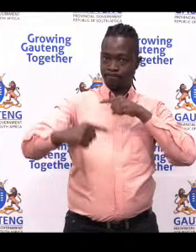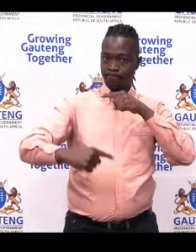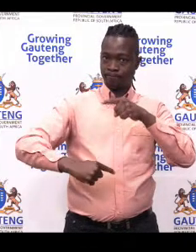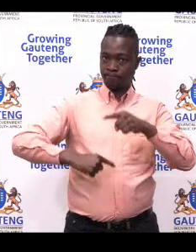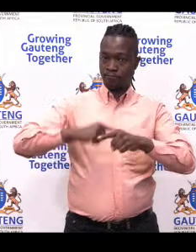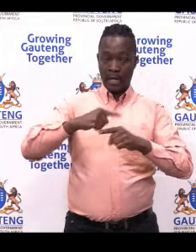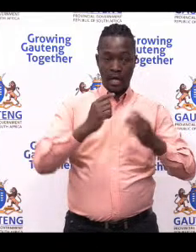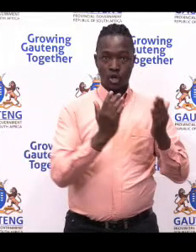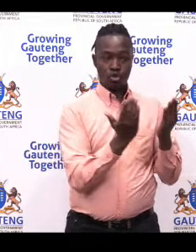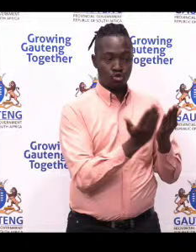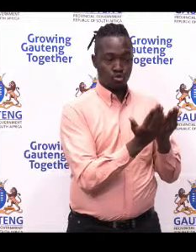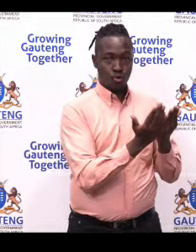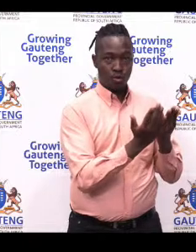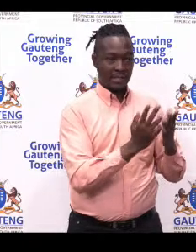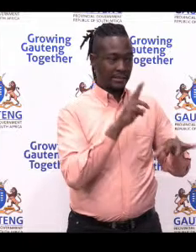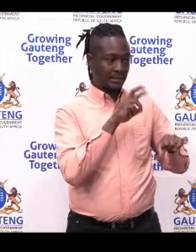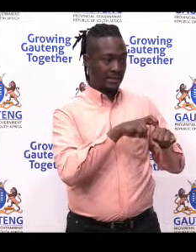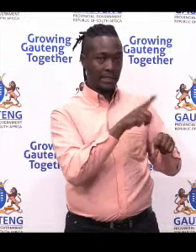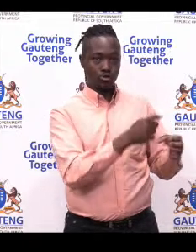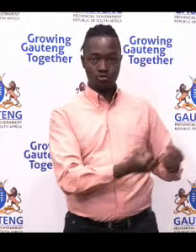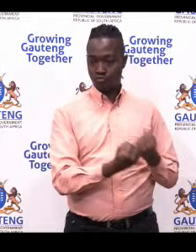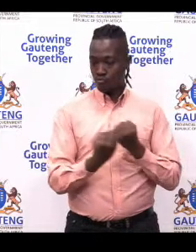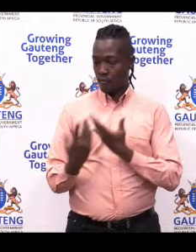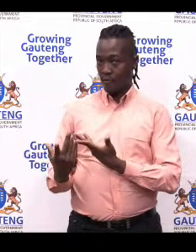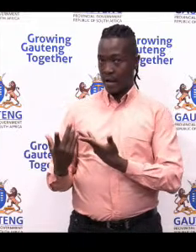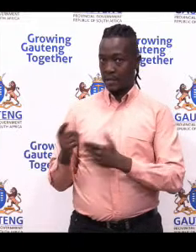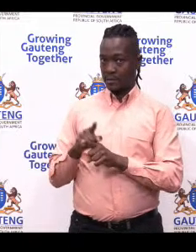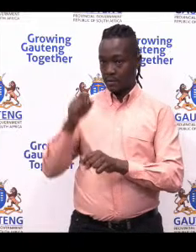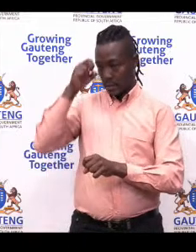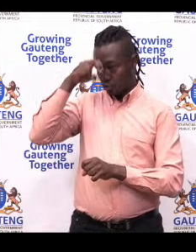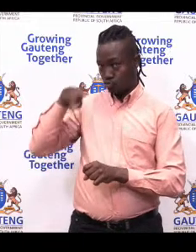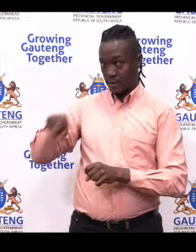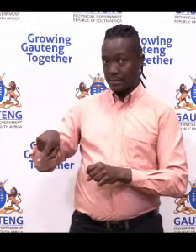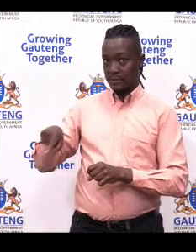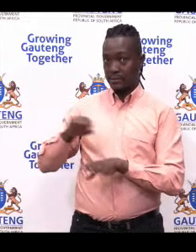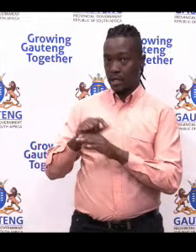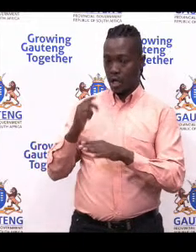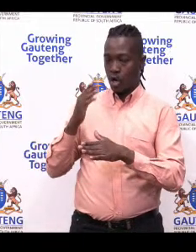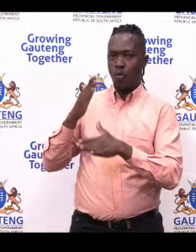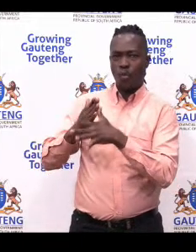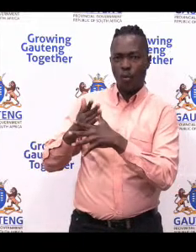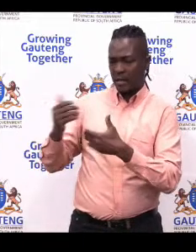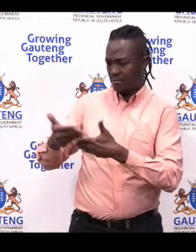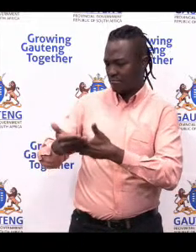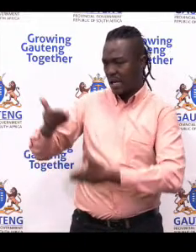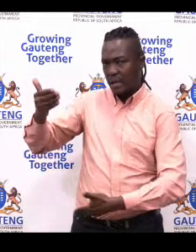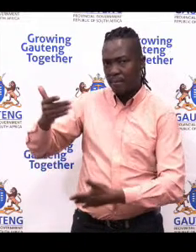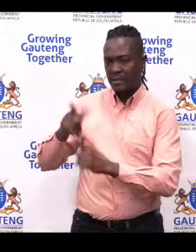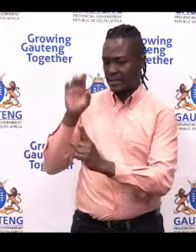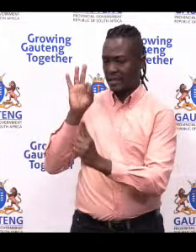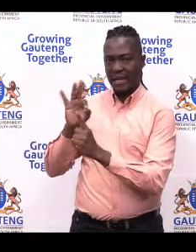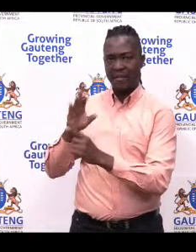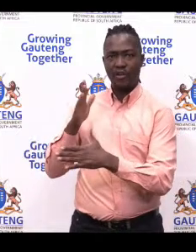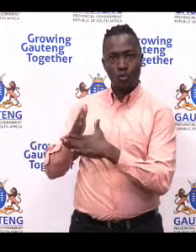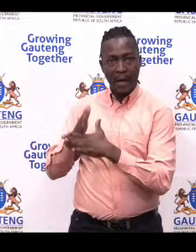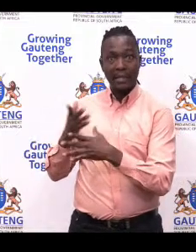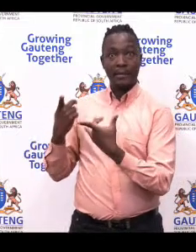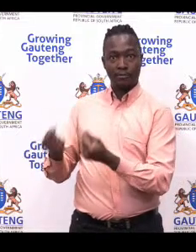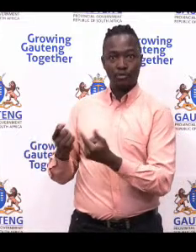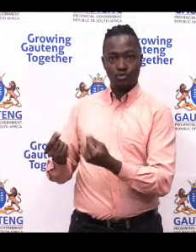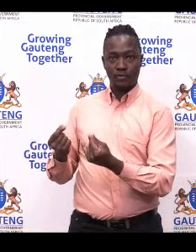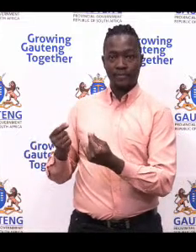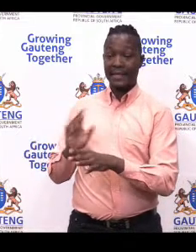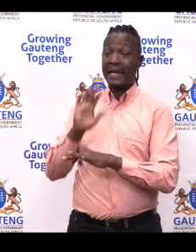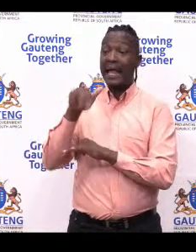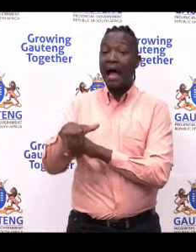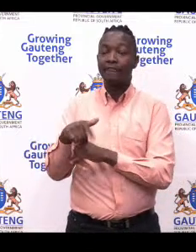school is required to provide and give a learner worksheets and the relevant work that they've got to be doing. And